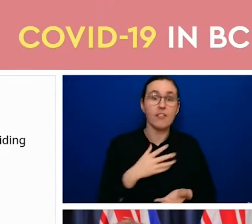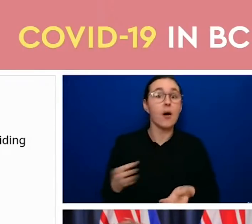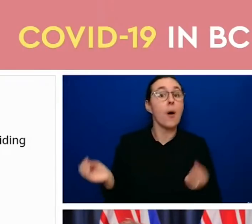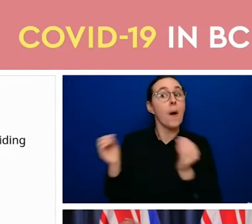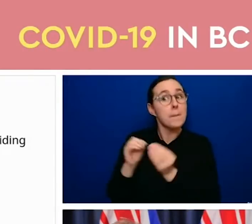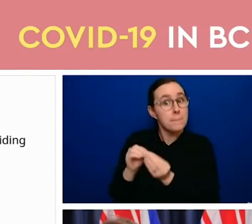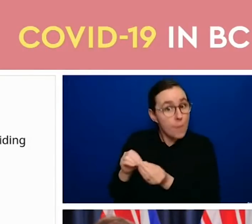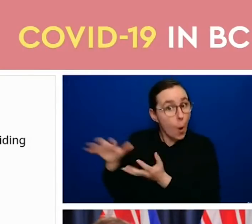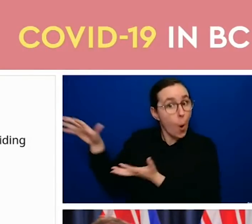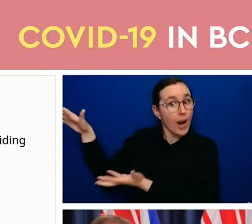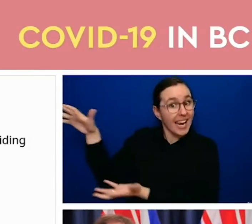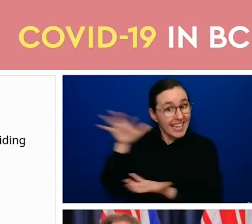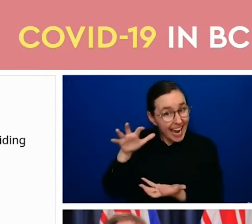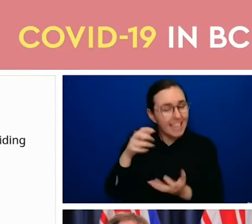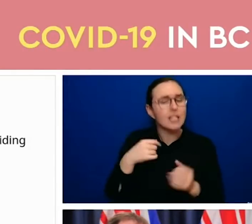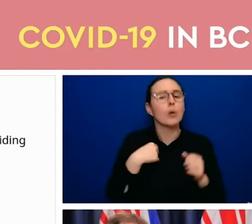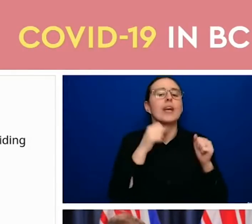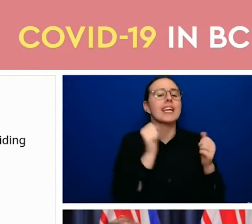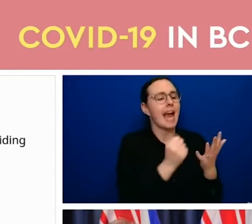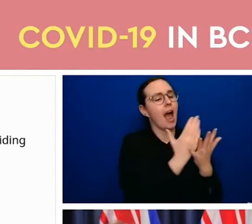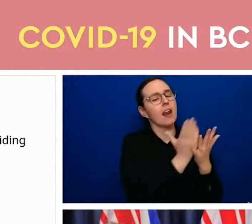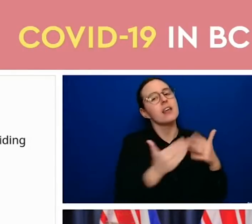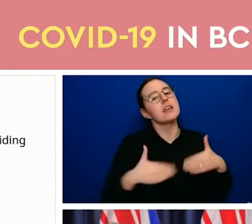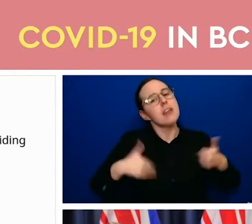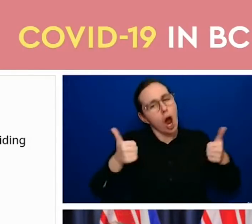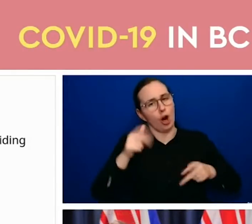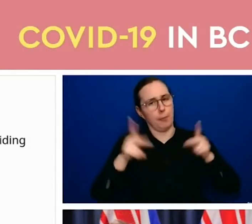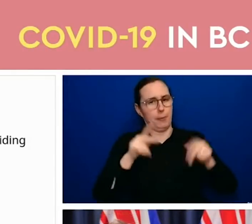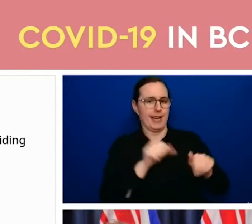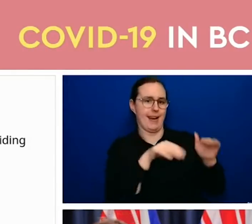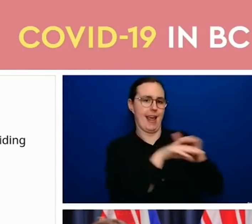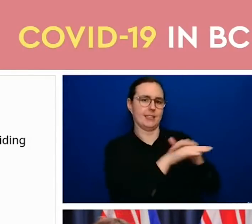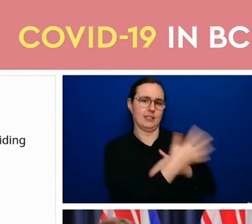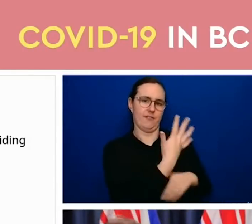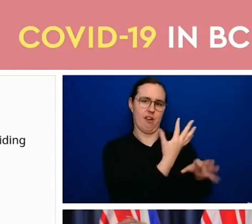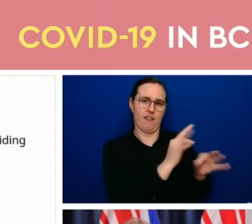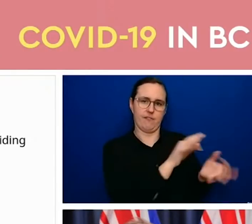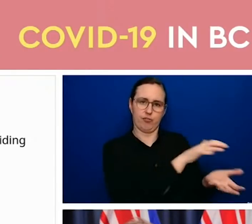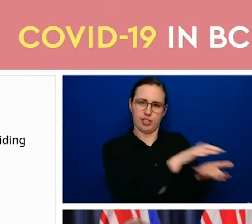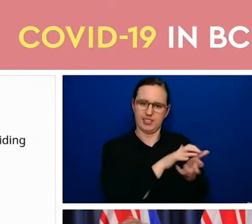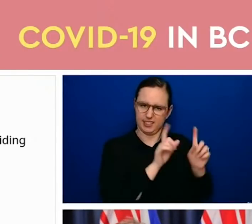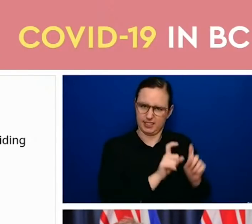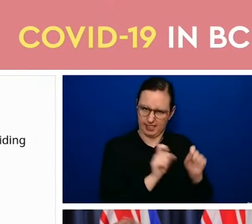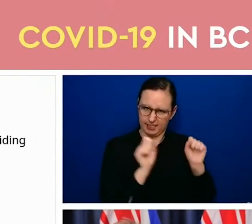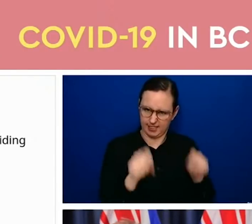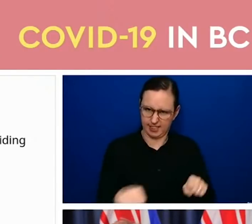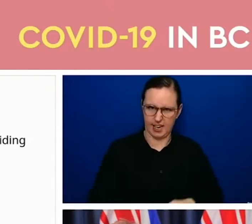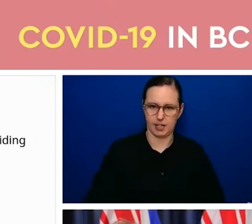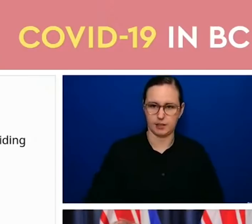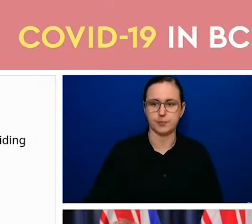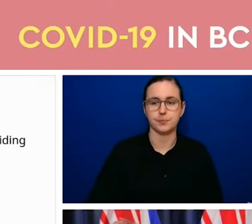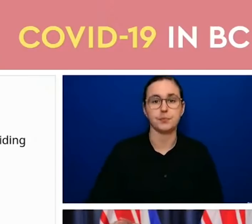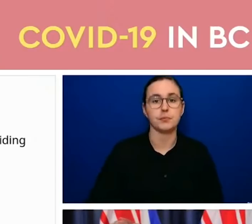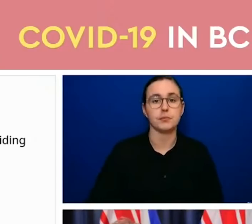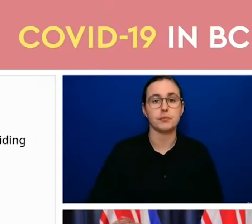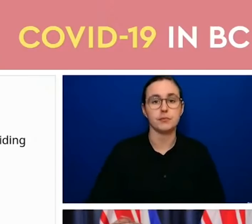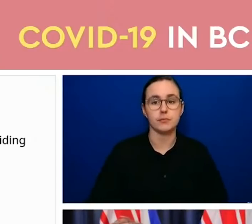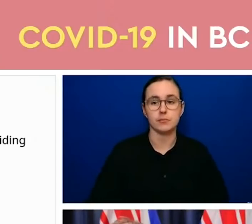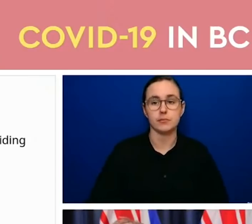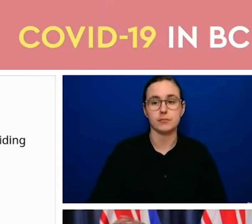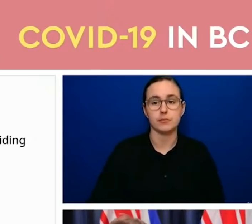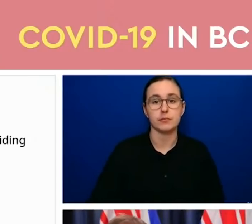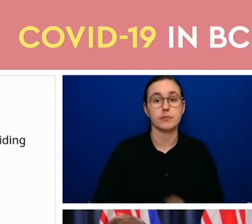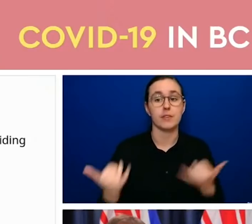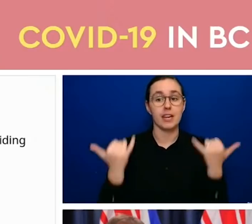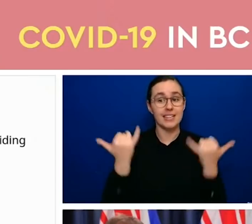tests. With respect to our second issue today, the impact of sickness on healthcare workers, we saw a decrease in the number of